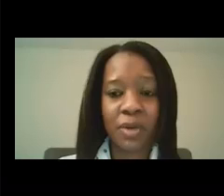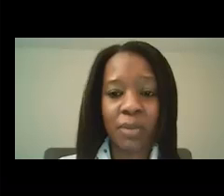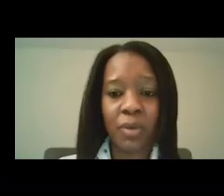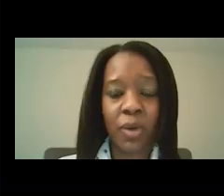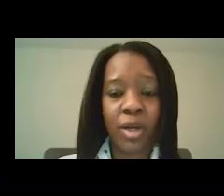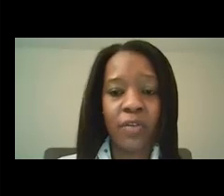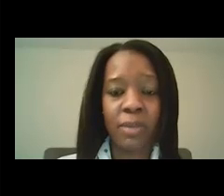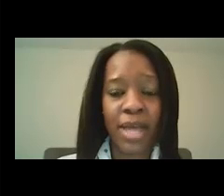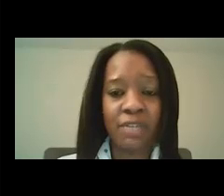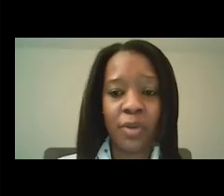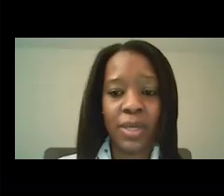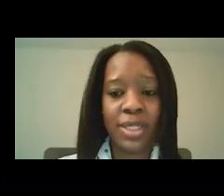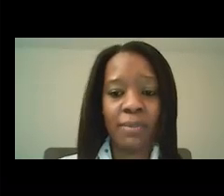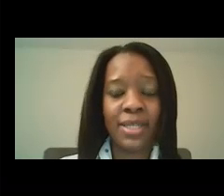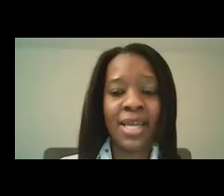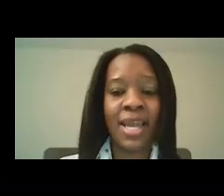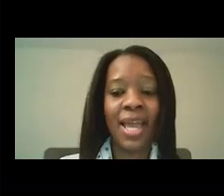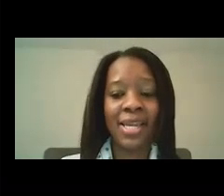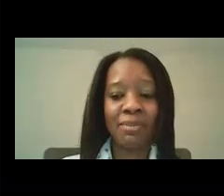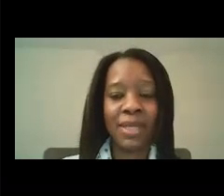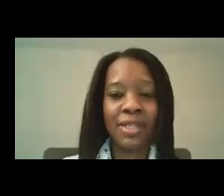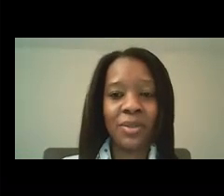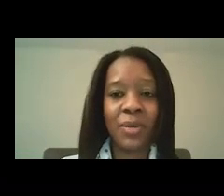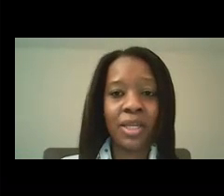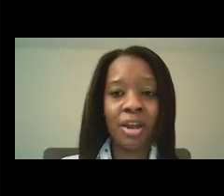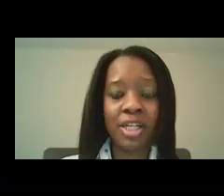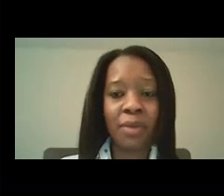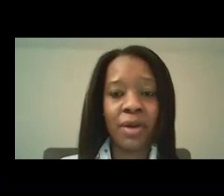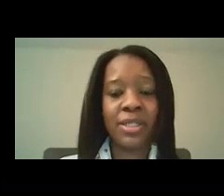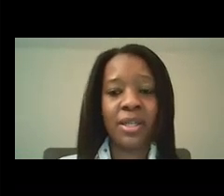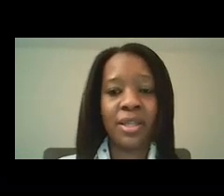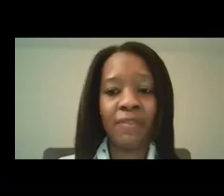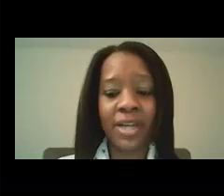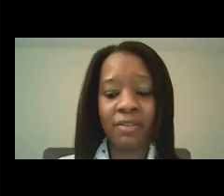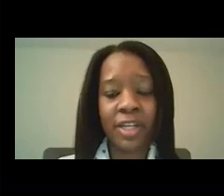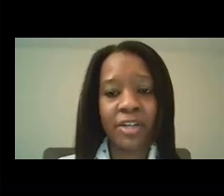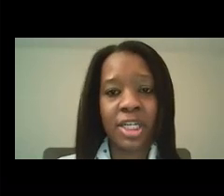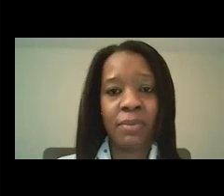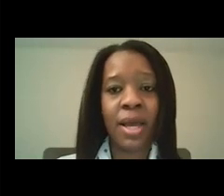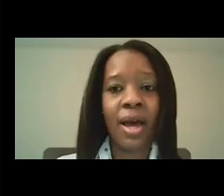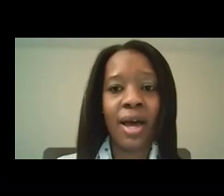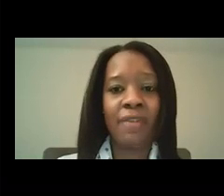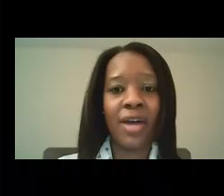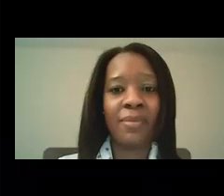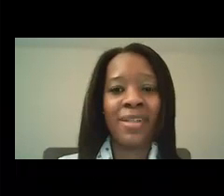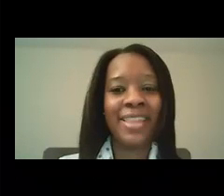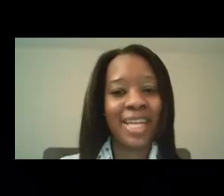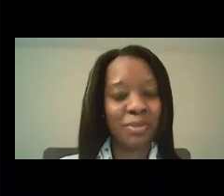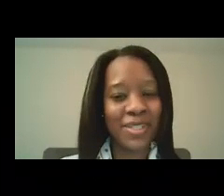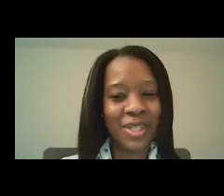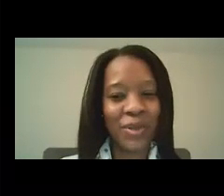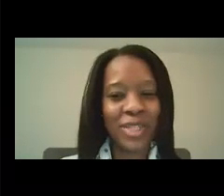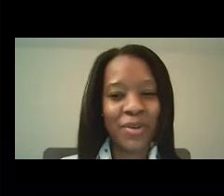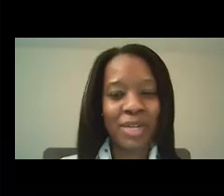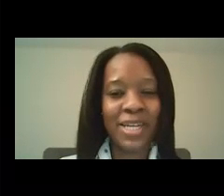been doing some incredible work over the past few weeks and months, and it's been due in large part to the effective leadership of the